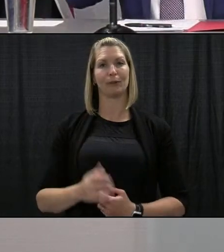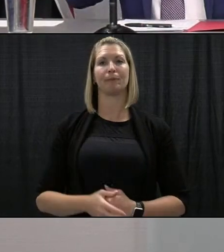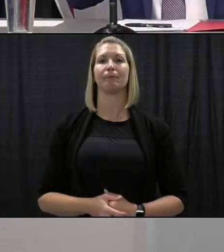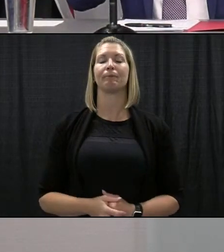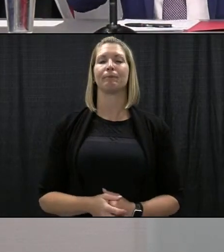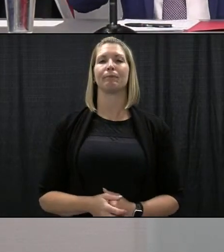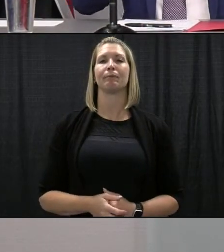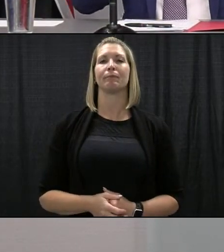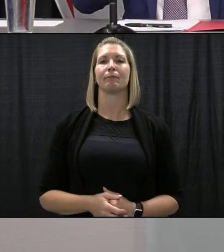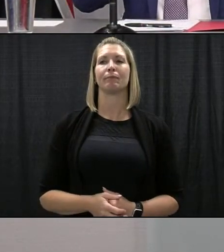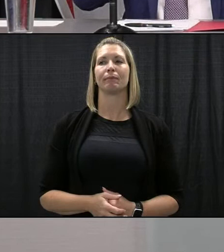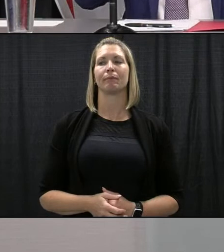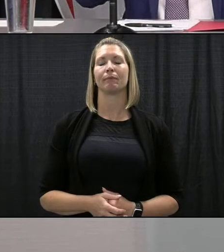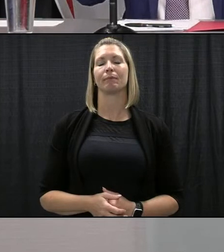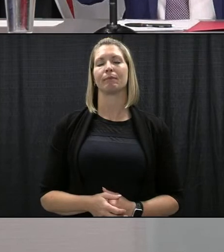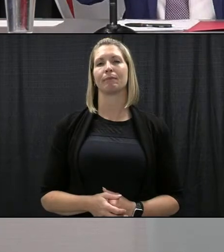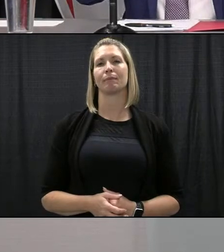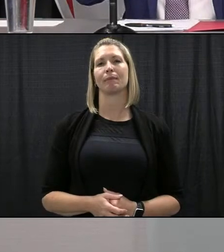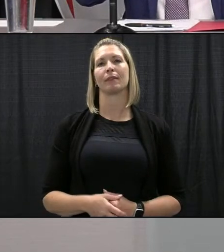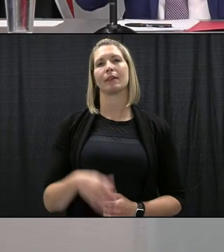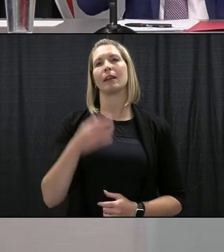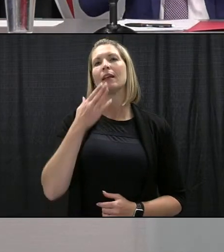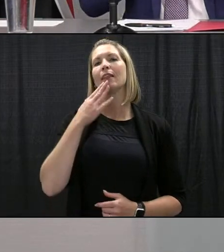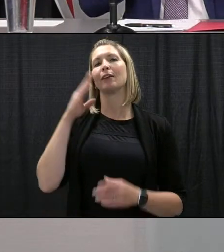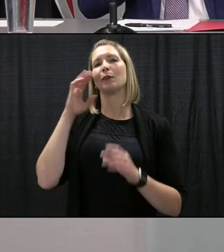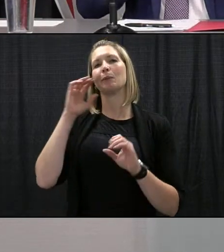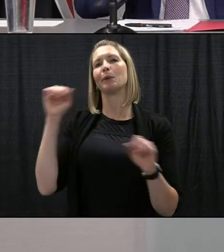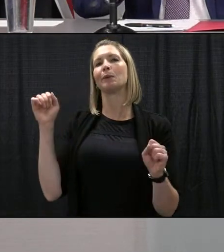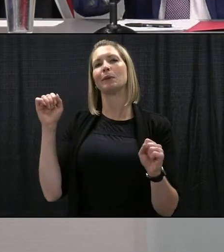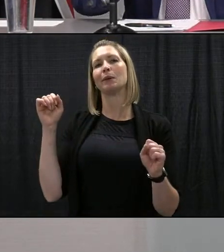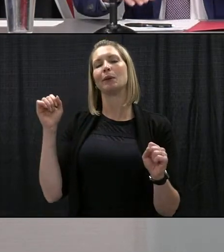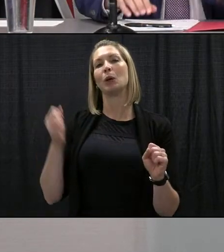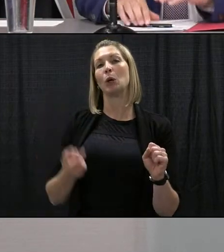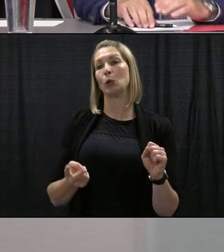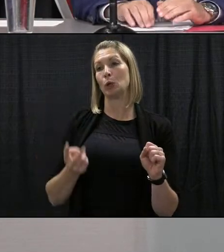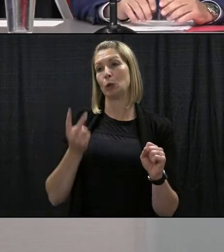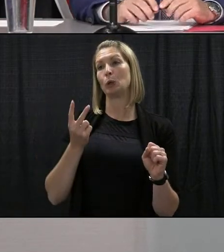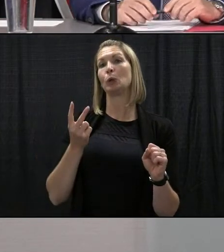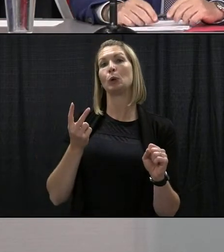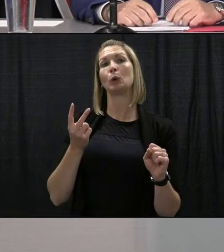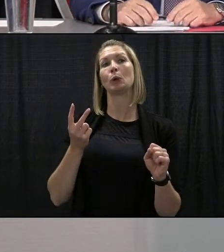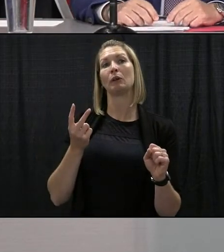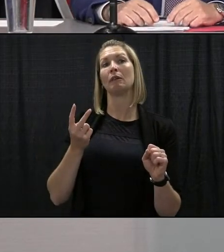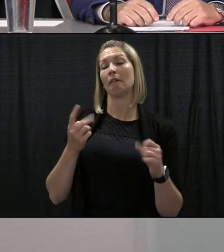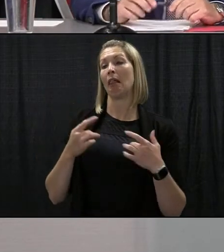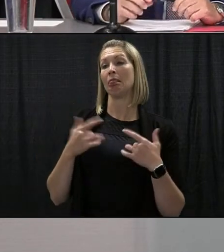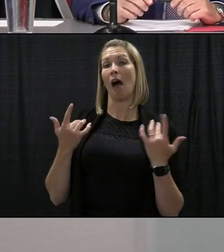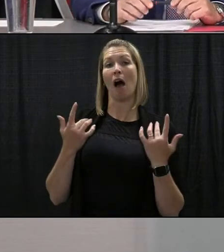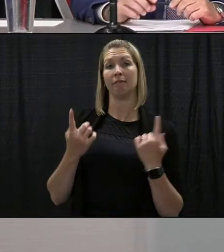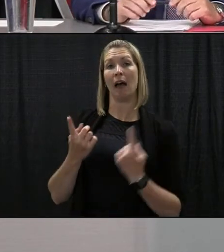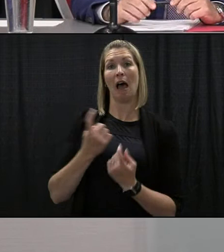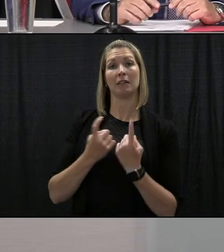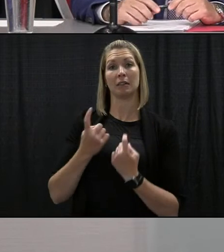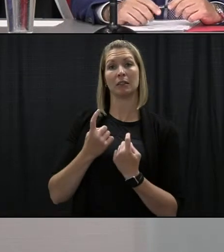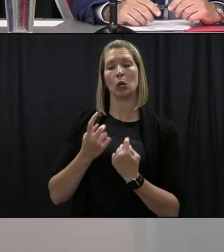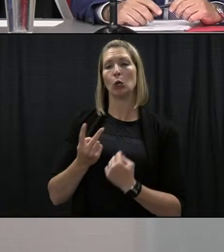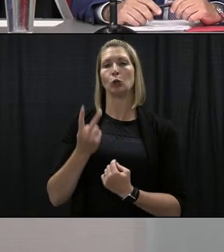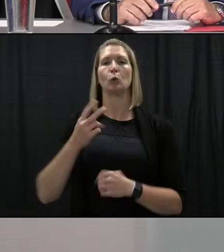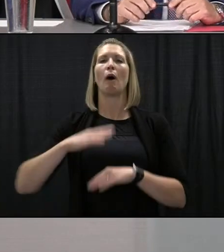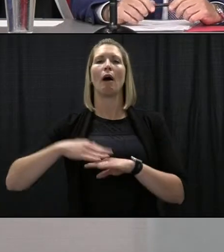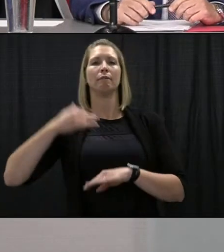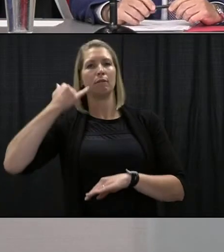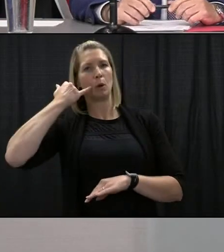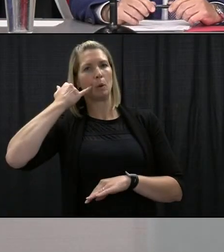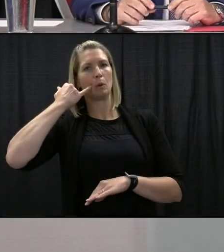Thank you, Premier. For the benefit of our speakers, we have 2 media in person and 2 joining by phone. The first round of the question and answer session will give each reporter